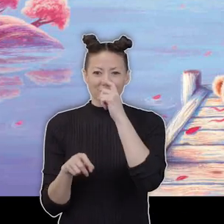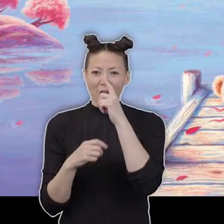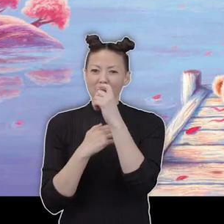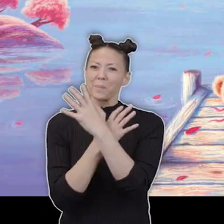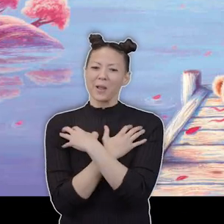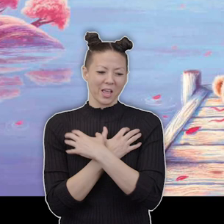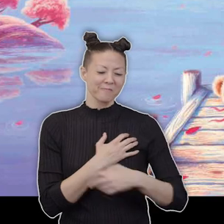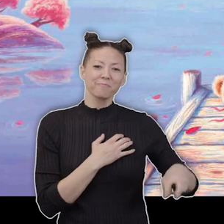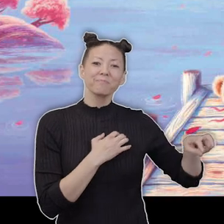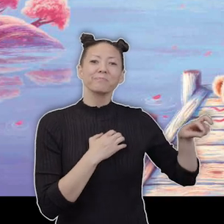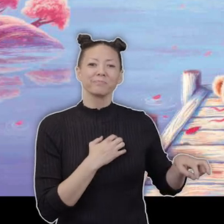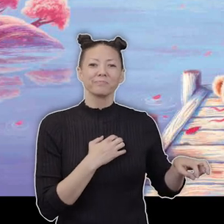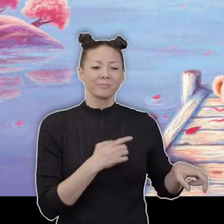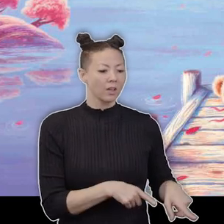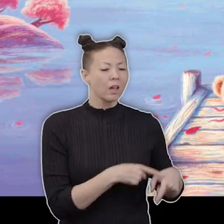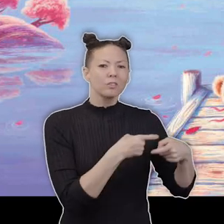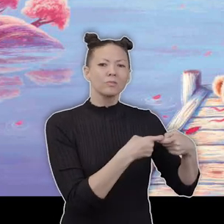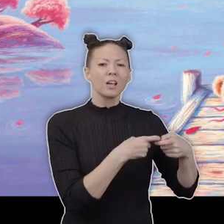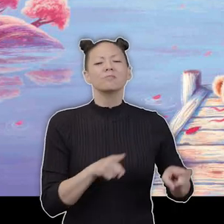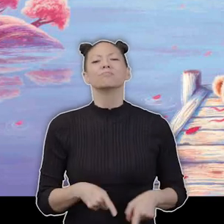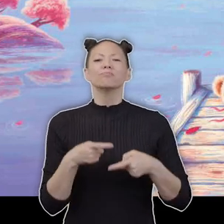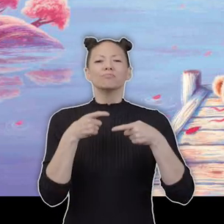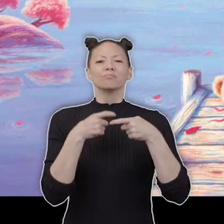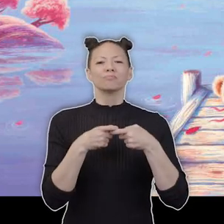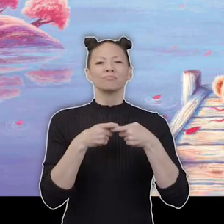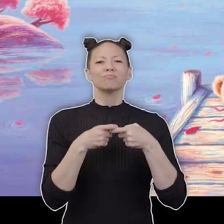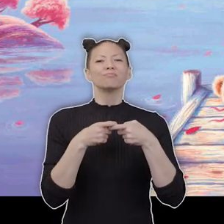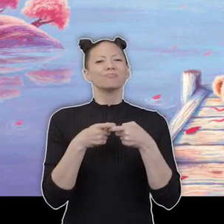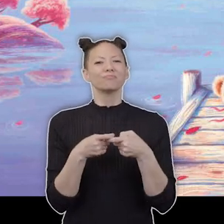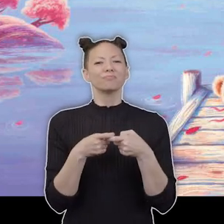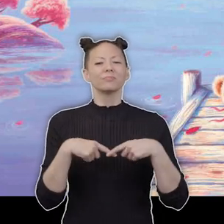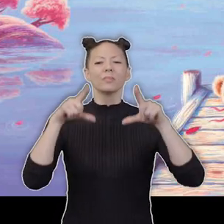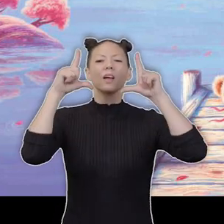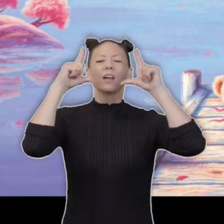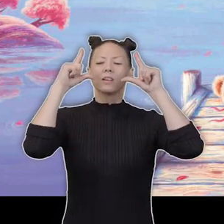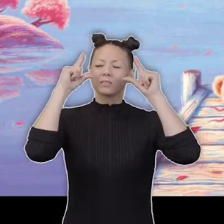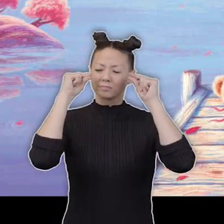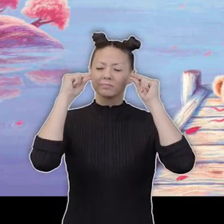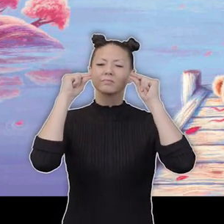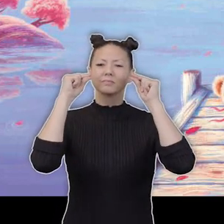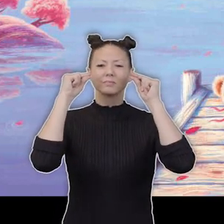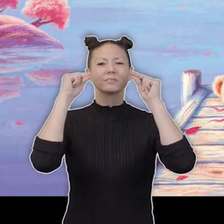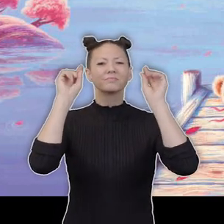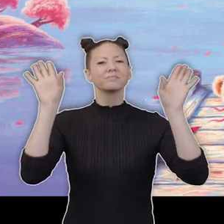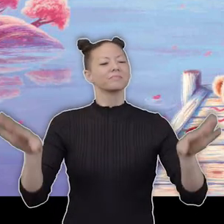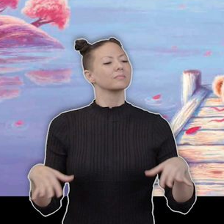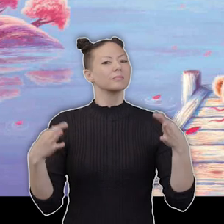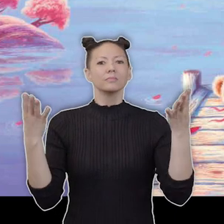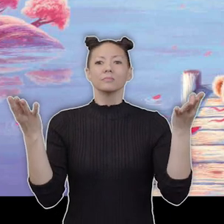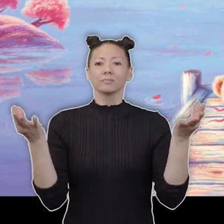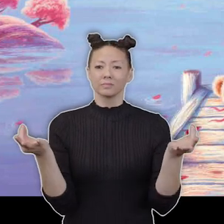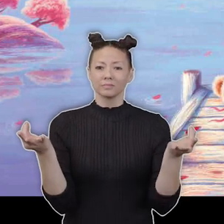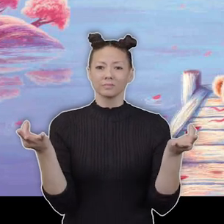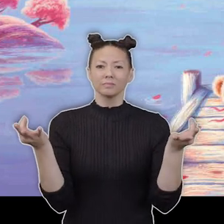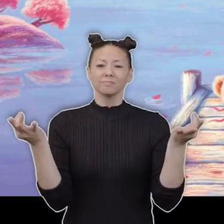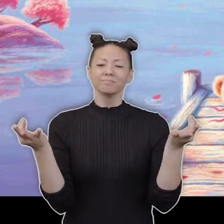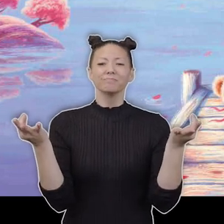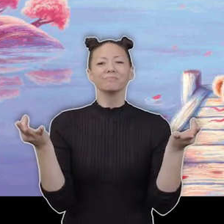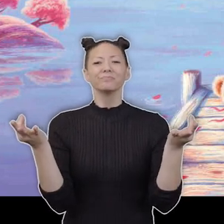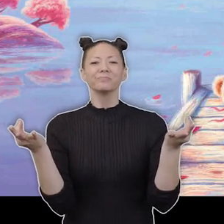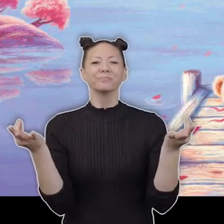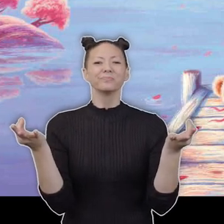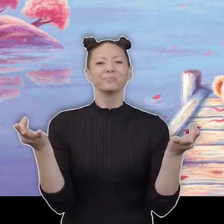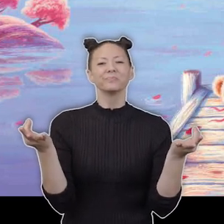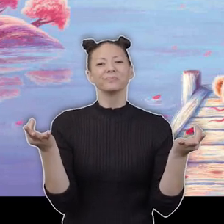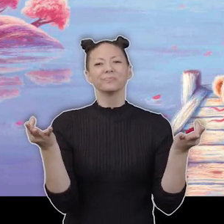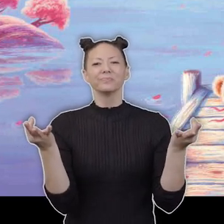side is a teddy bear. The girl and teddy bear sit with their legs crossed and eyes closed. She holds out her